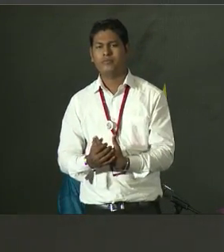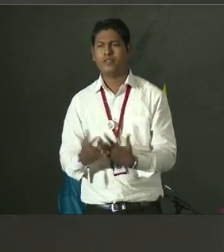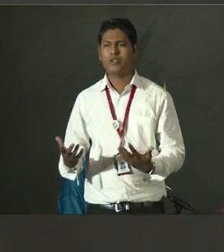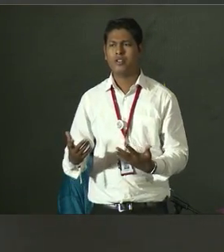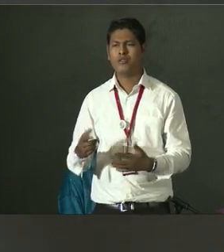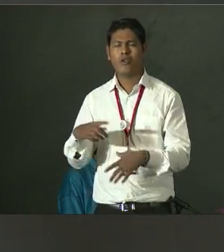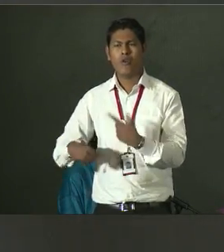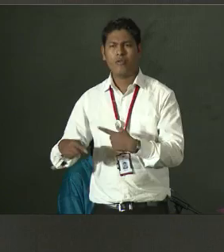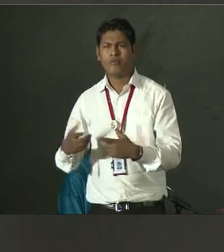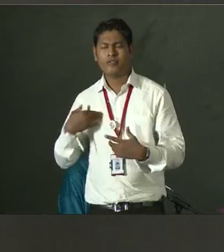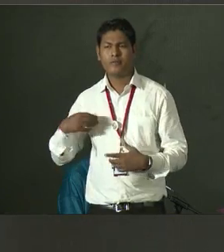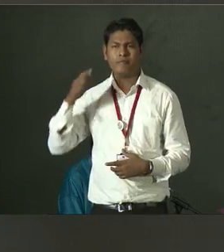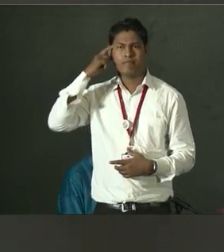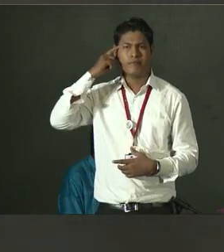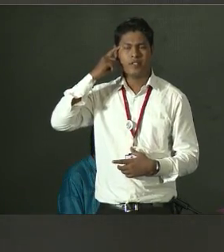see and share.